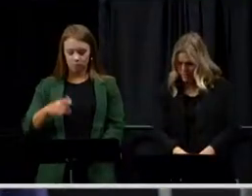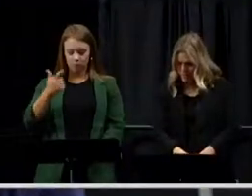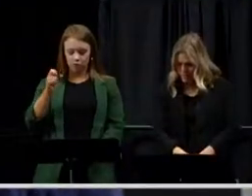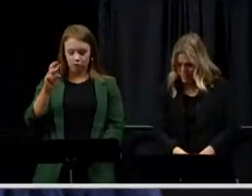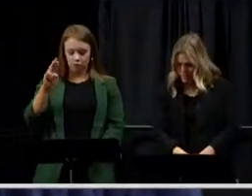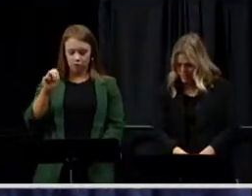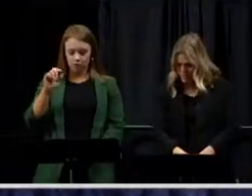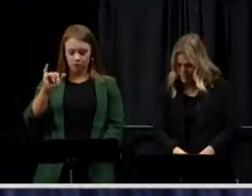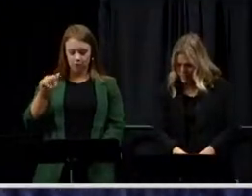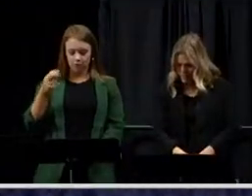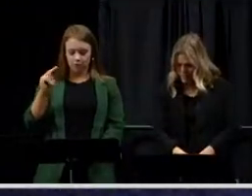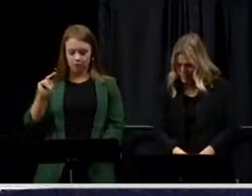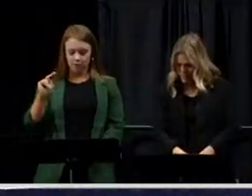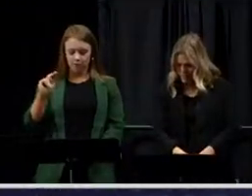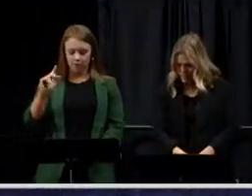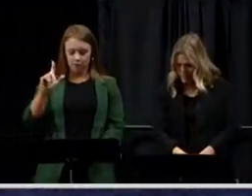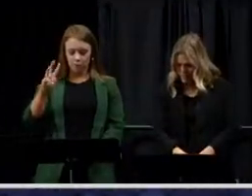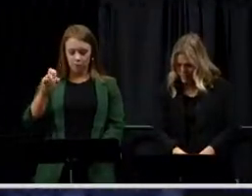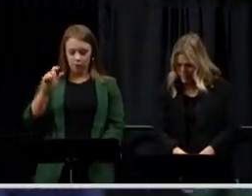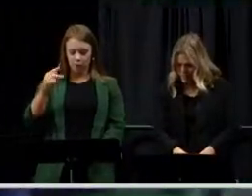Tremaine Allen Weathers.